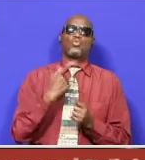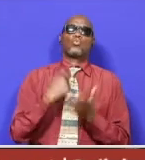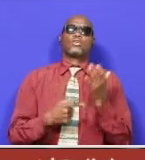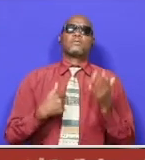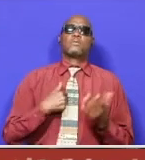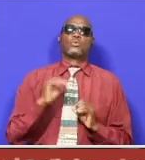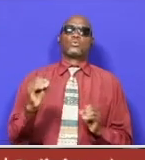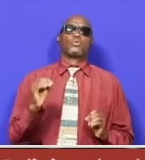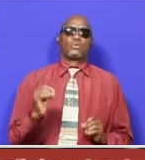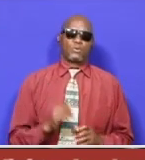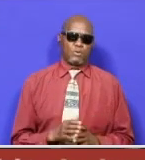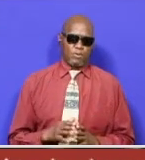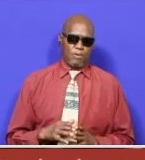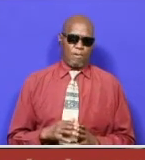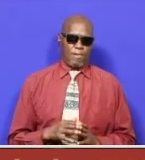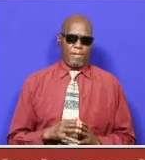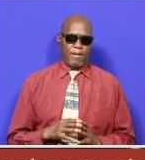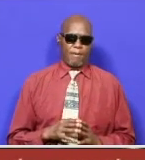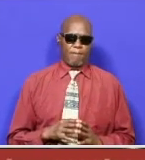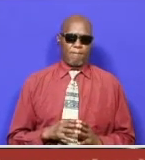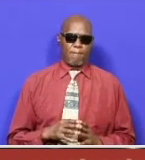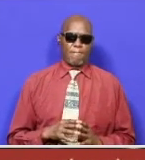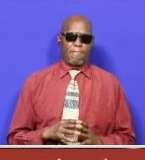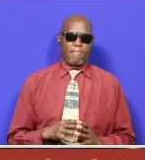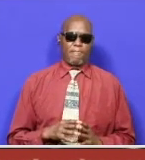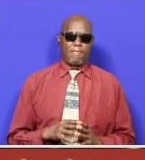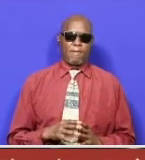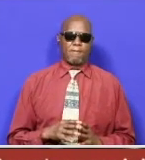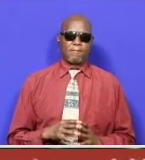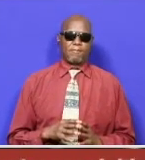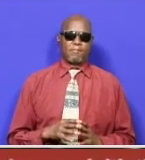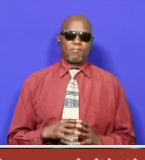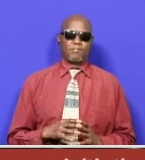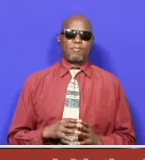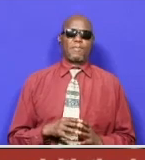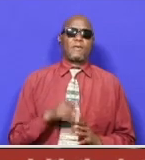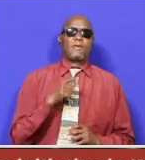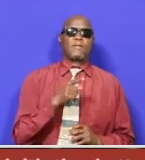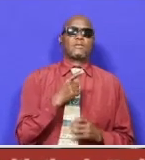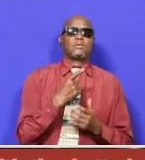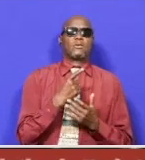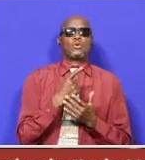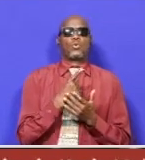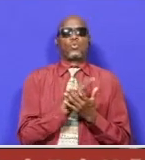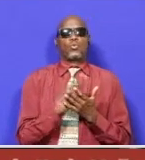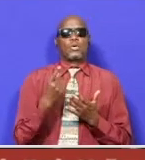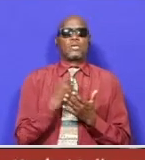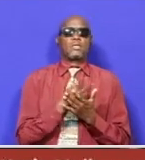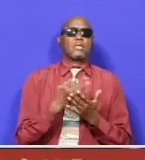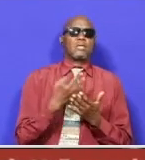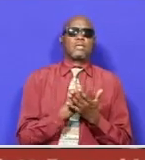Hata tutaweka hoto yako ni mbaya kidogo. Lakini kwa hii mawiki mbili tatu hata sikale sasa